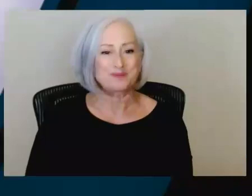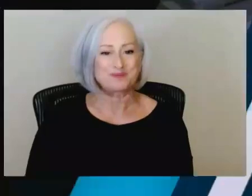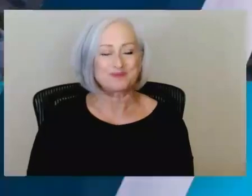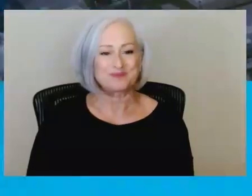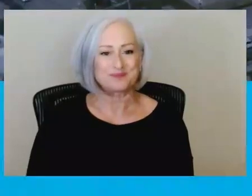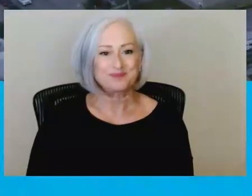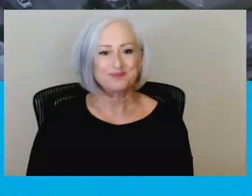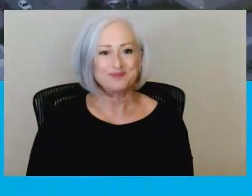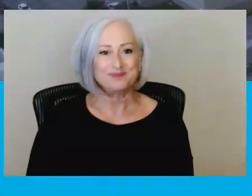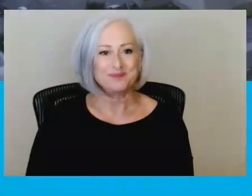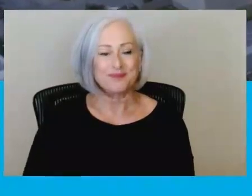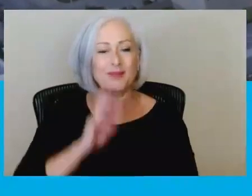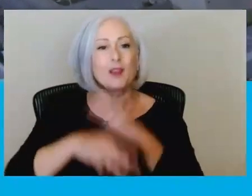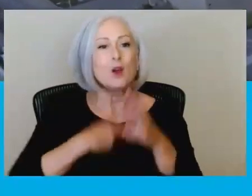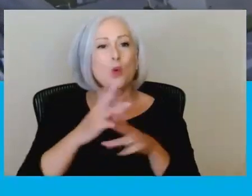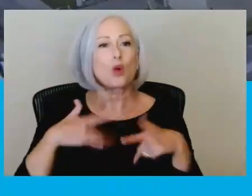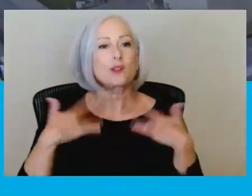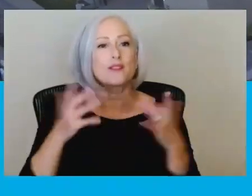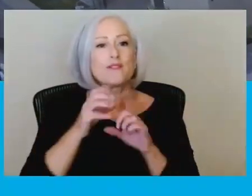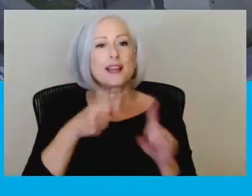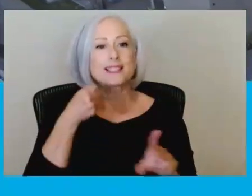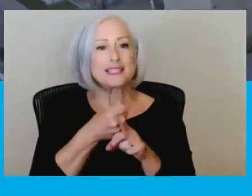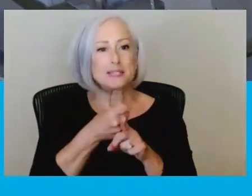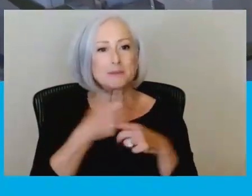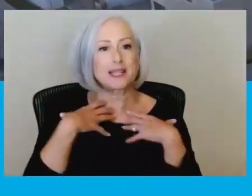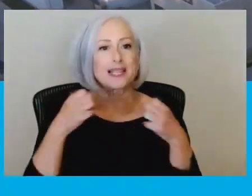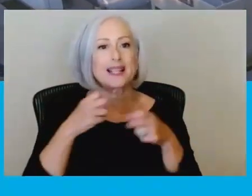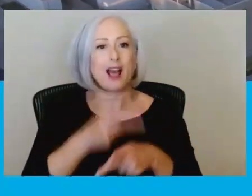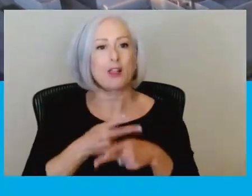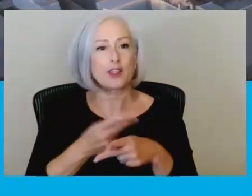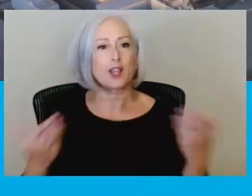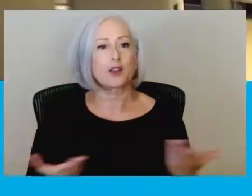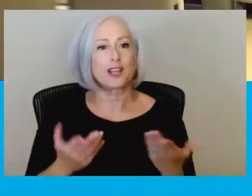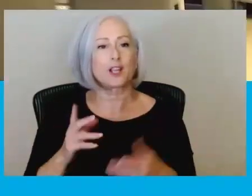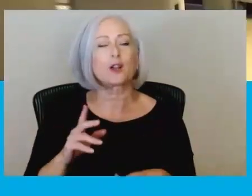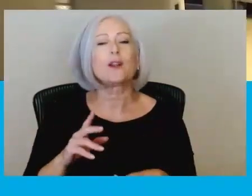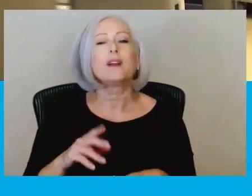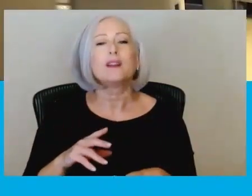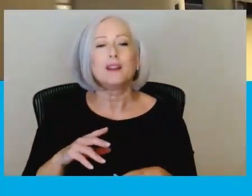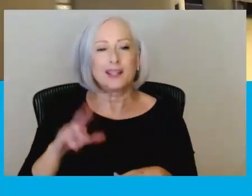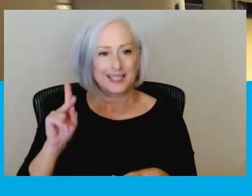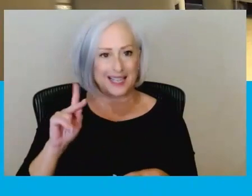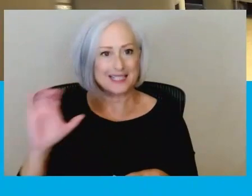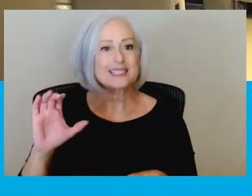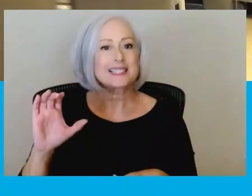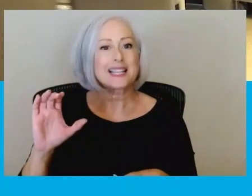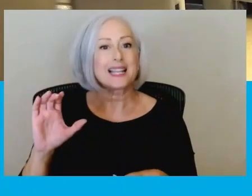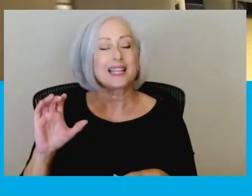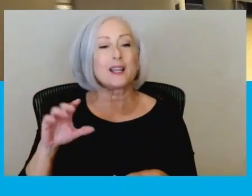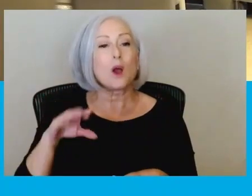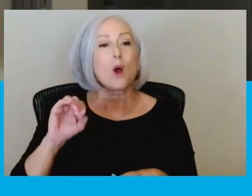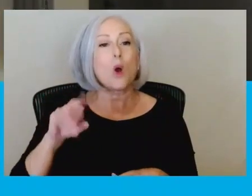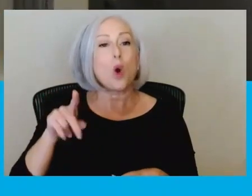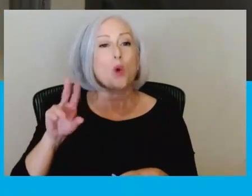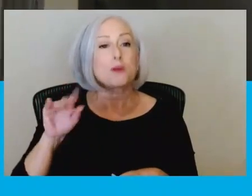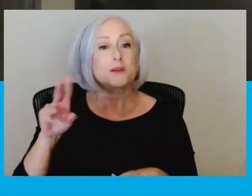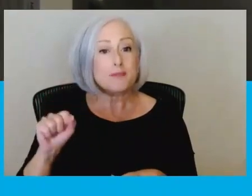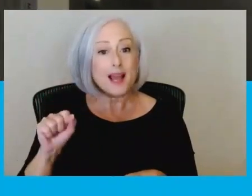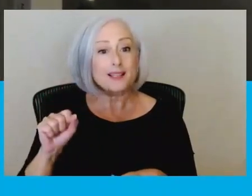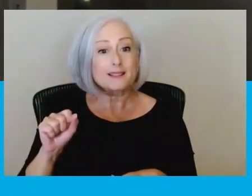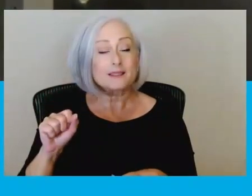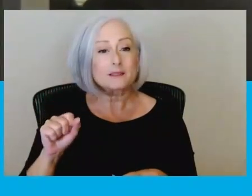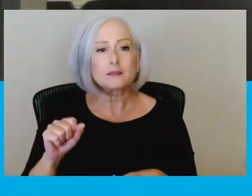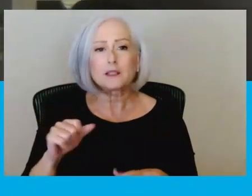World events are impacting healthcare here in the Metro. Wednesday on Open Mics. The latest supply chain break due to COVID and how